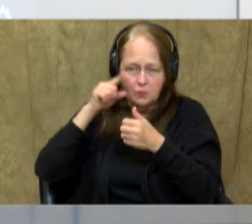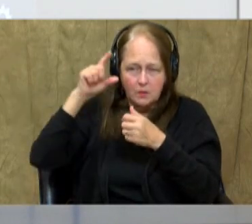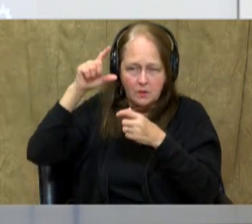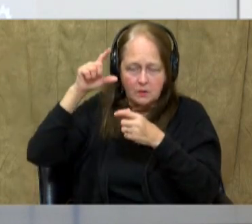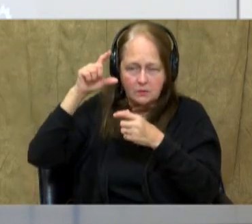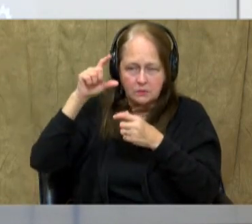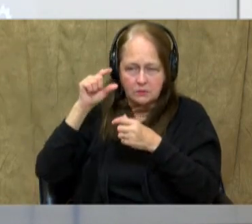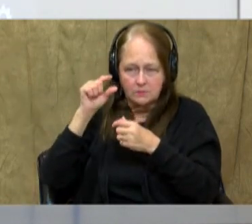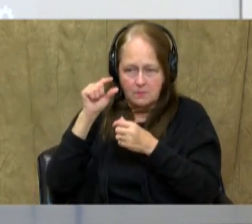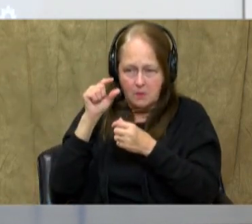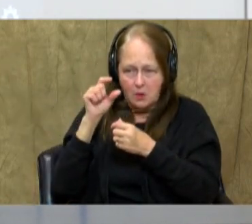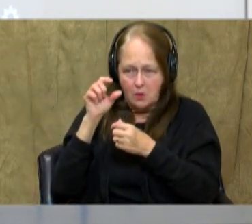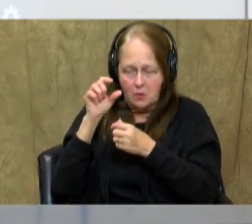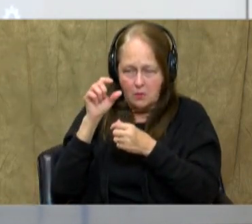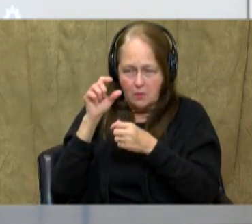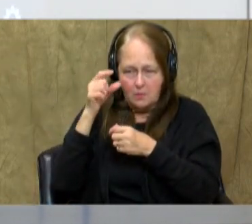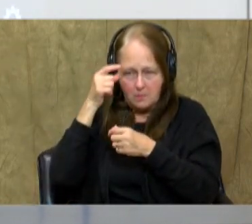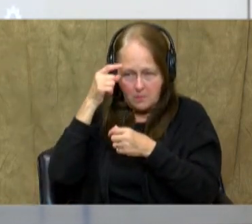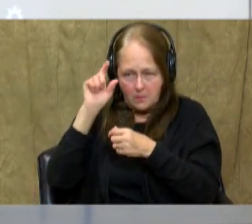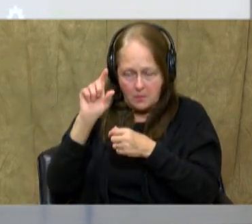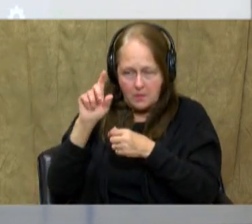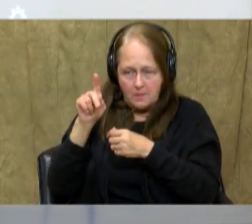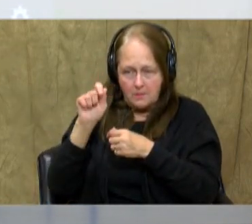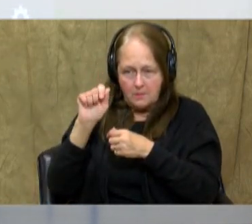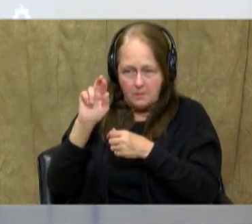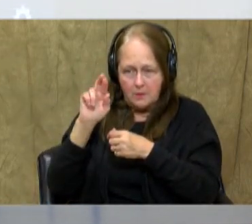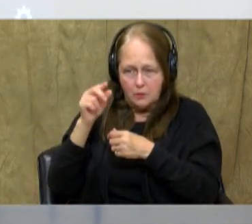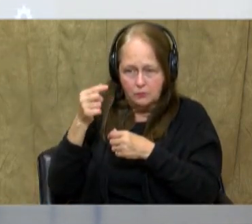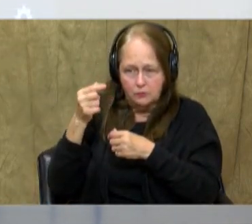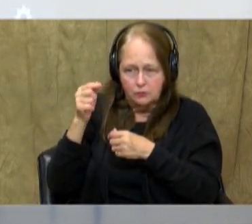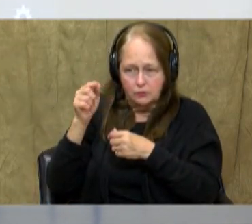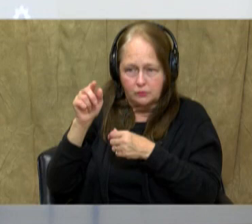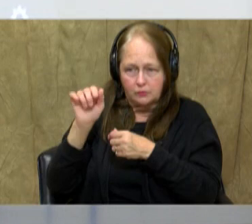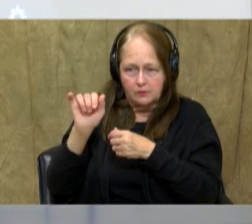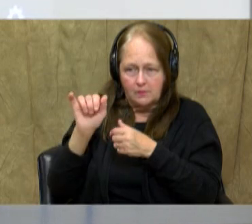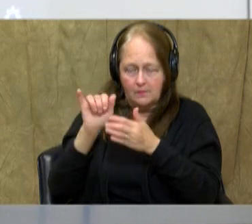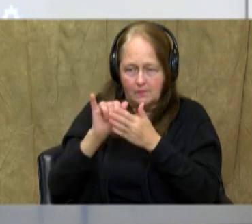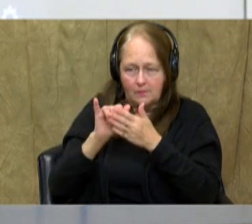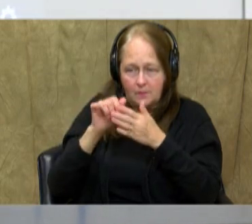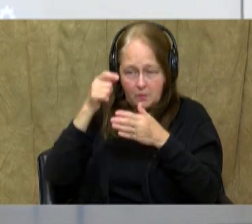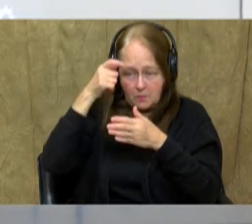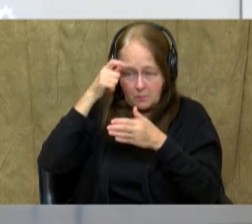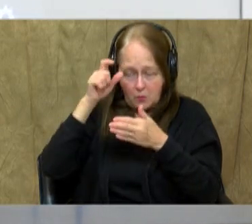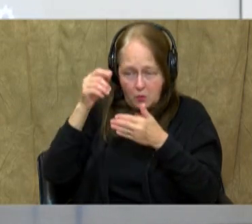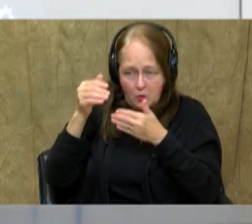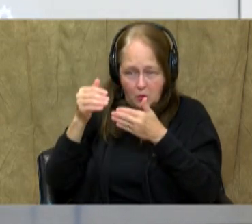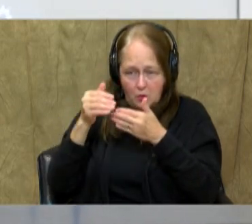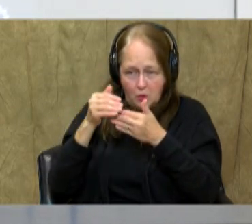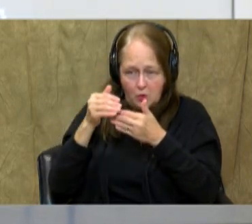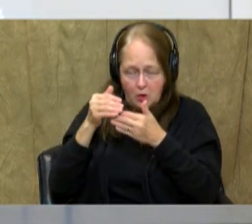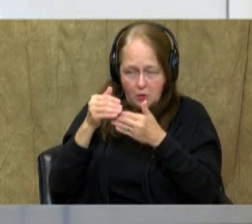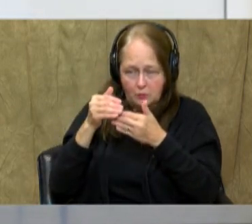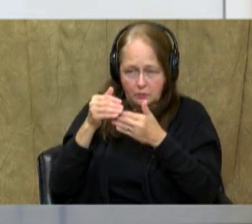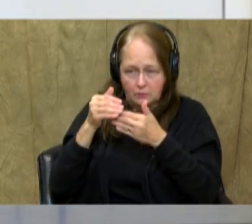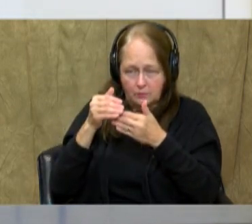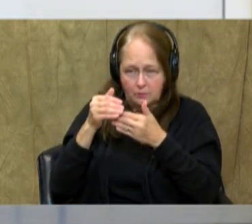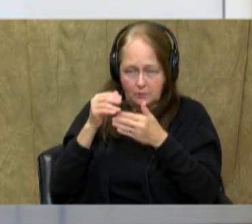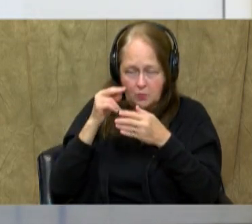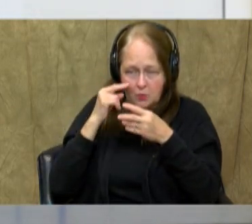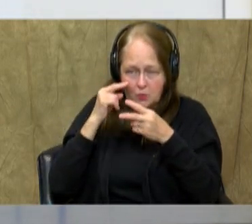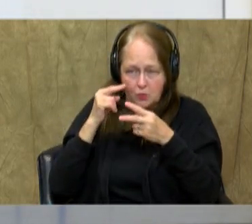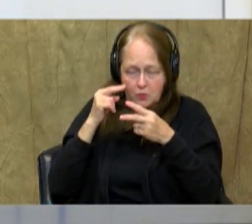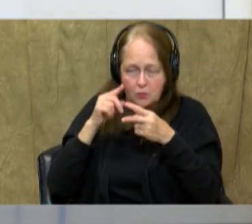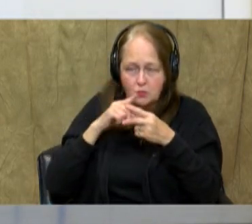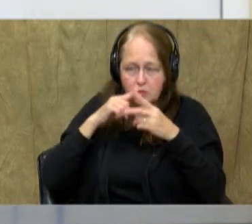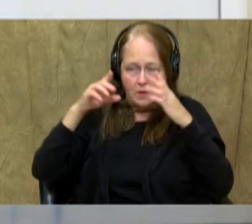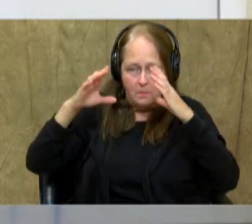small in the sky. Perigee, on the other hand, is when the moon is in those closest positions, and so it looks like